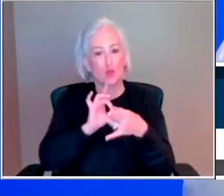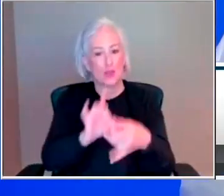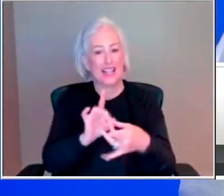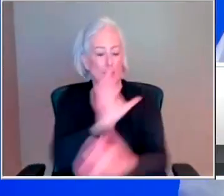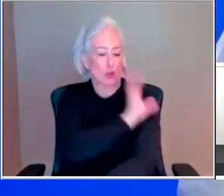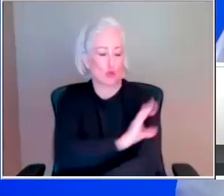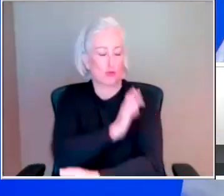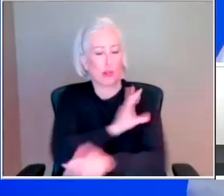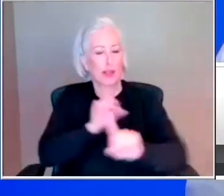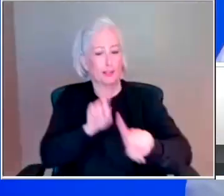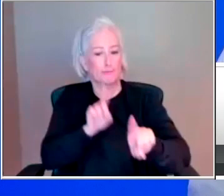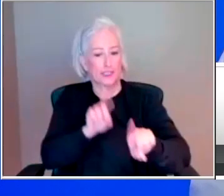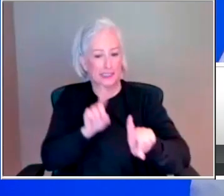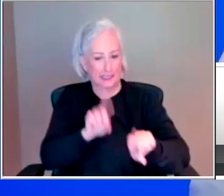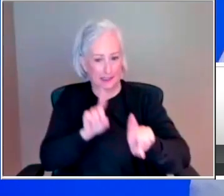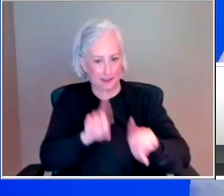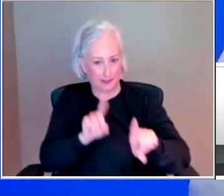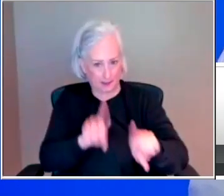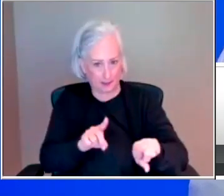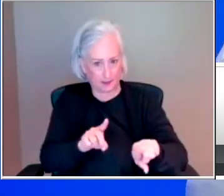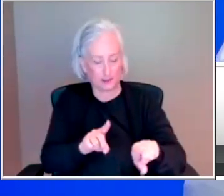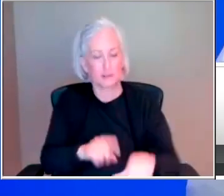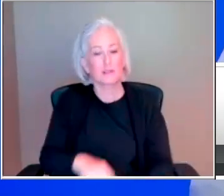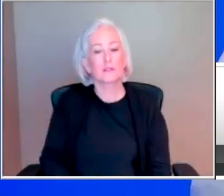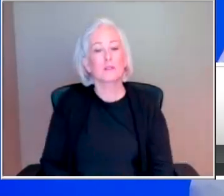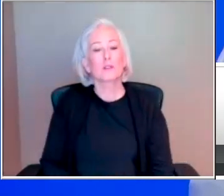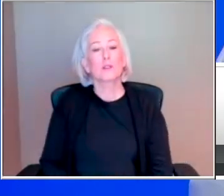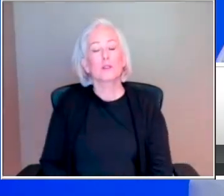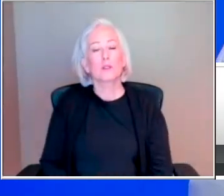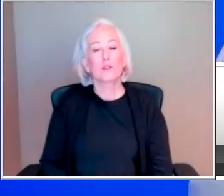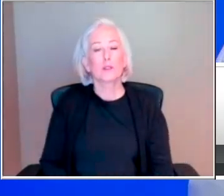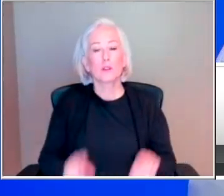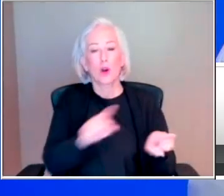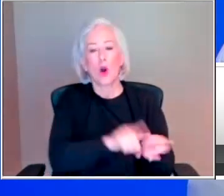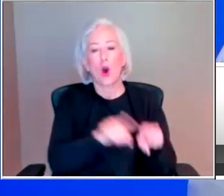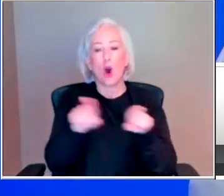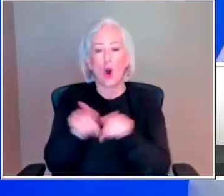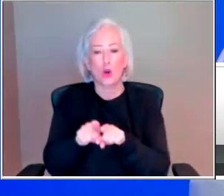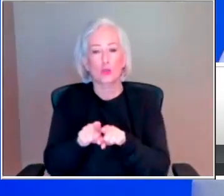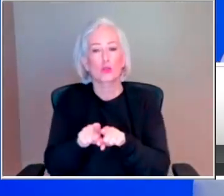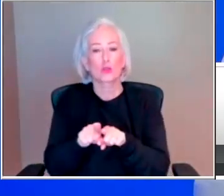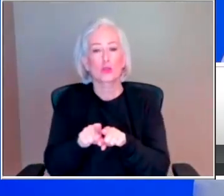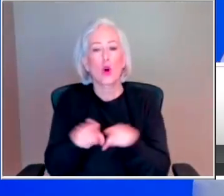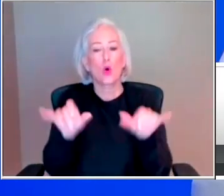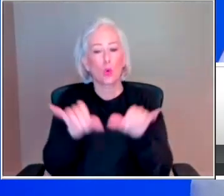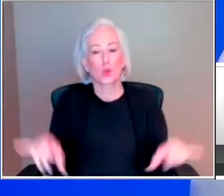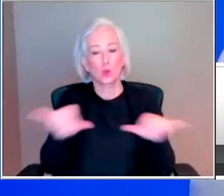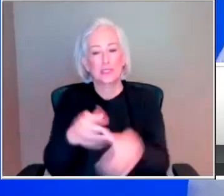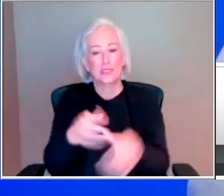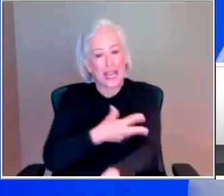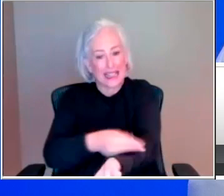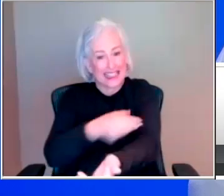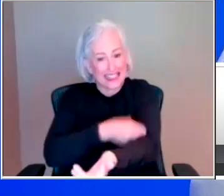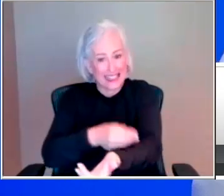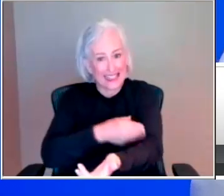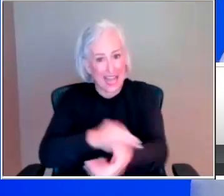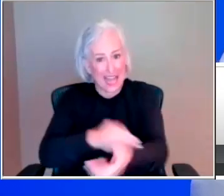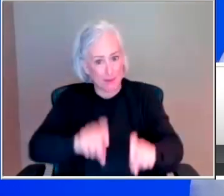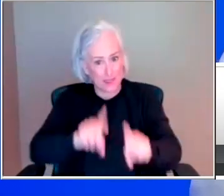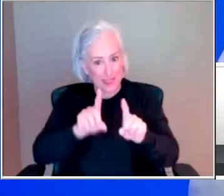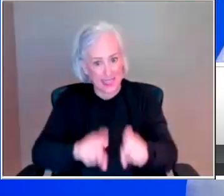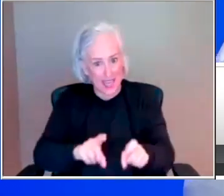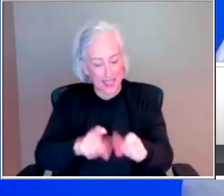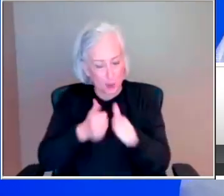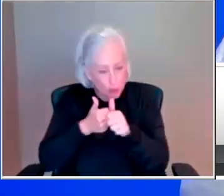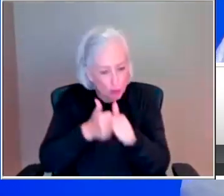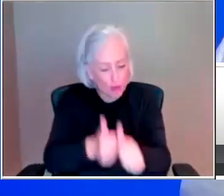and along with that we have routine not only lab tests that help us follow for